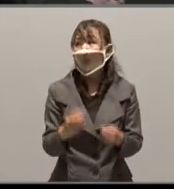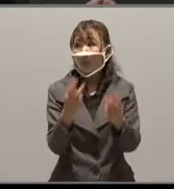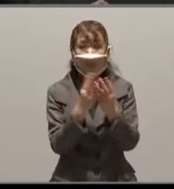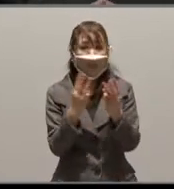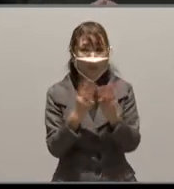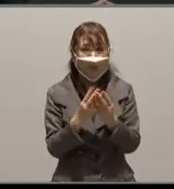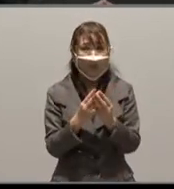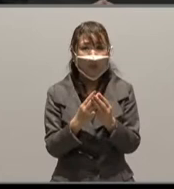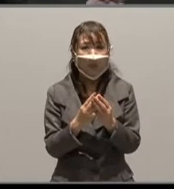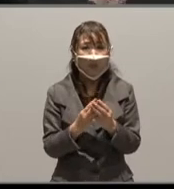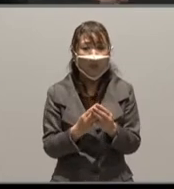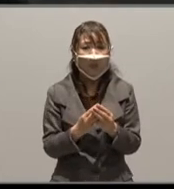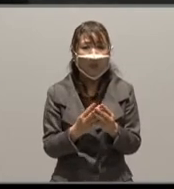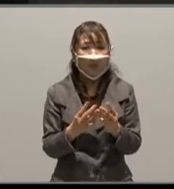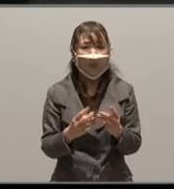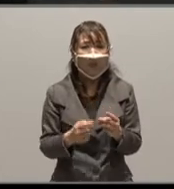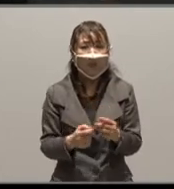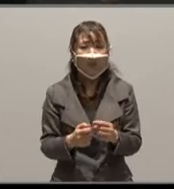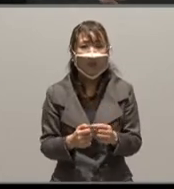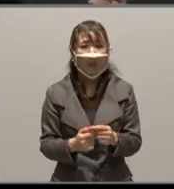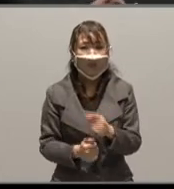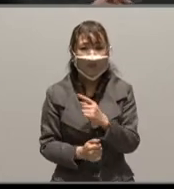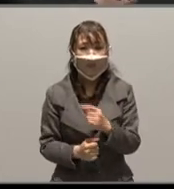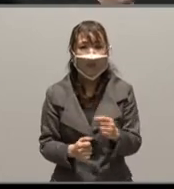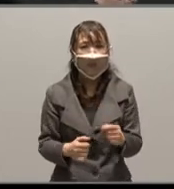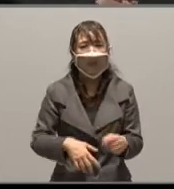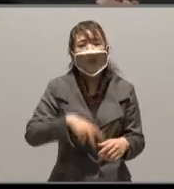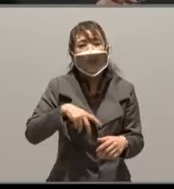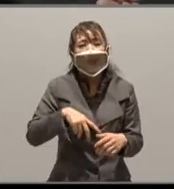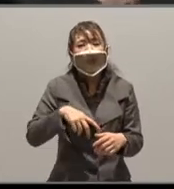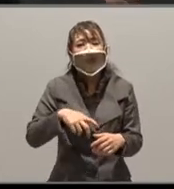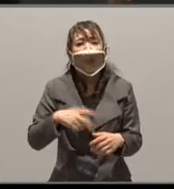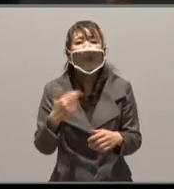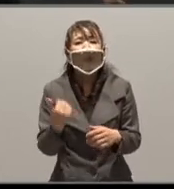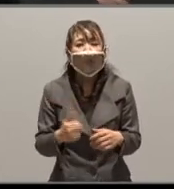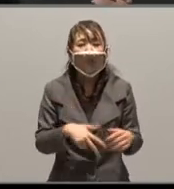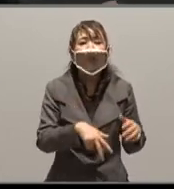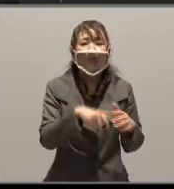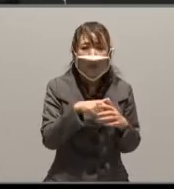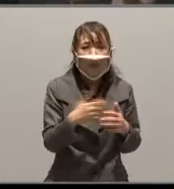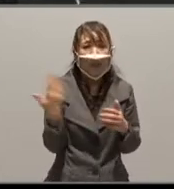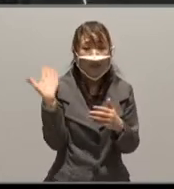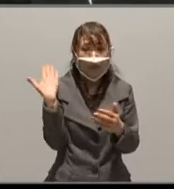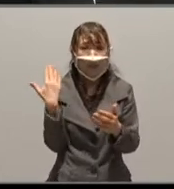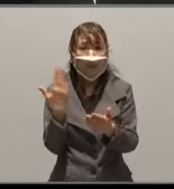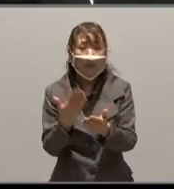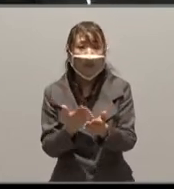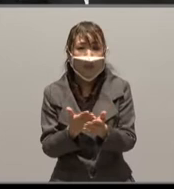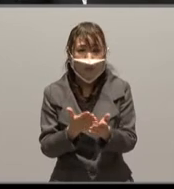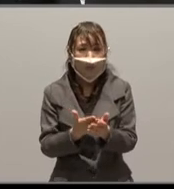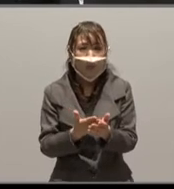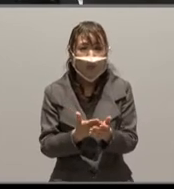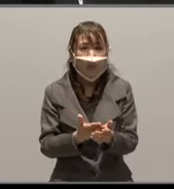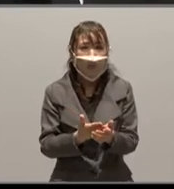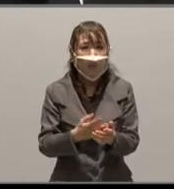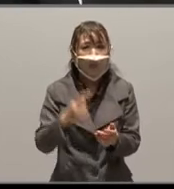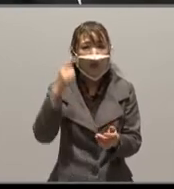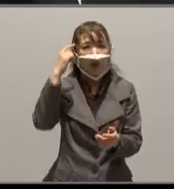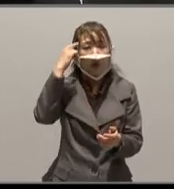this mechanism of prevention, it can have a mechanism of